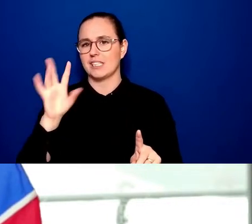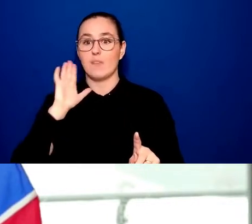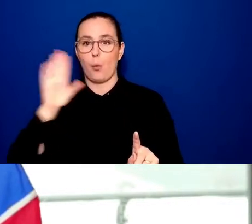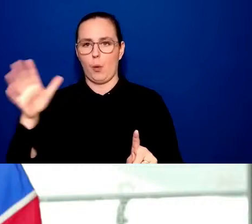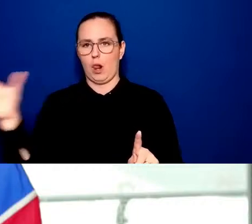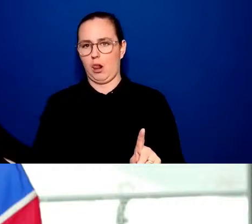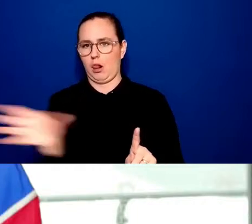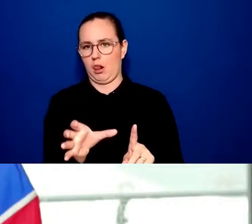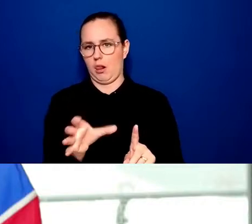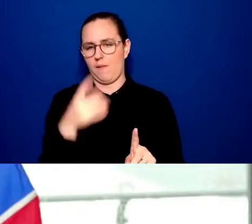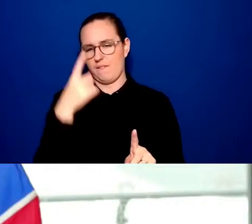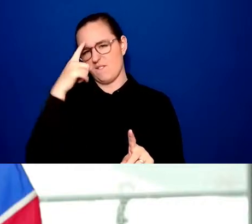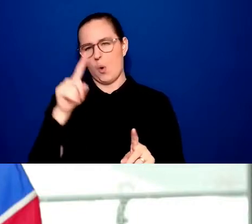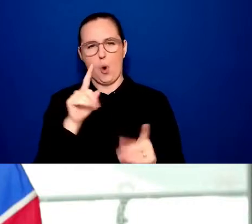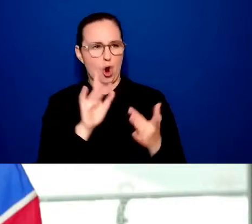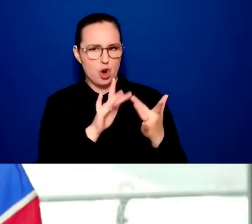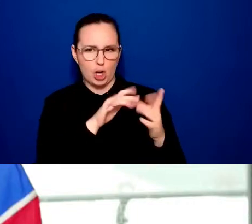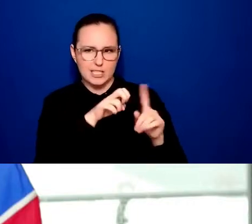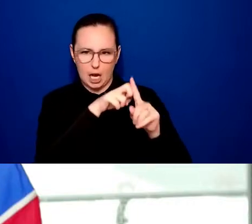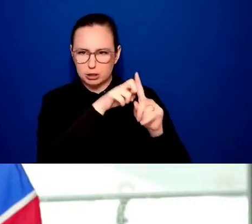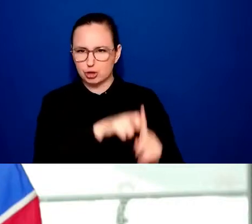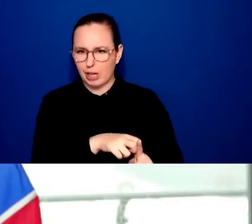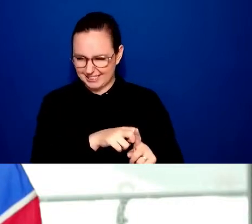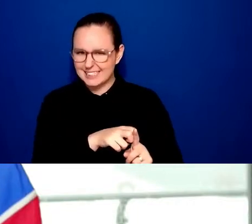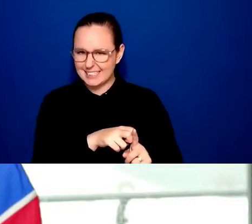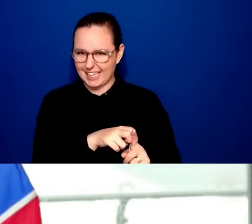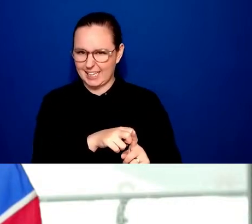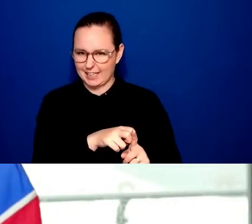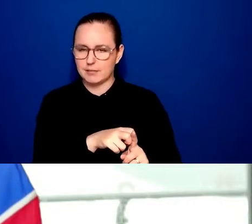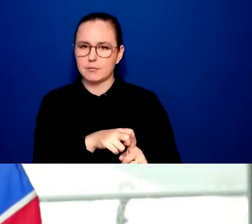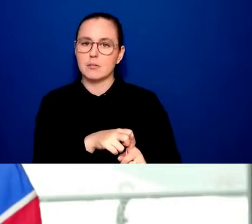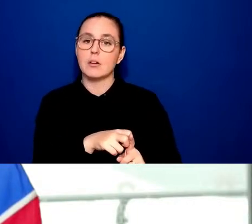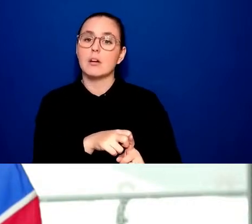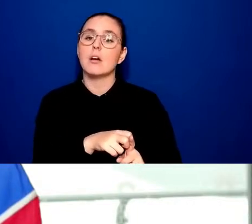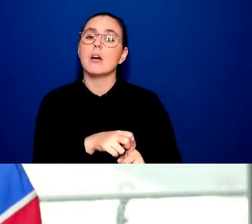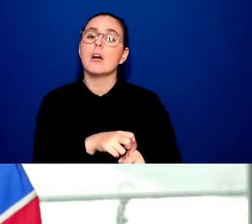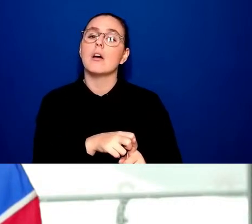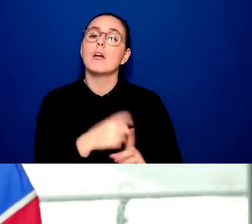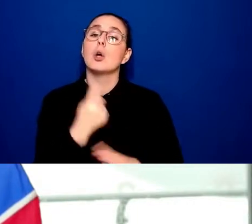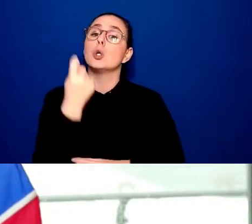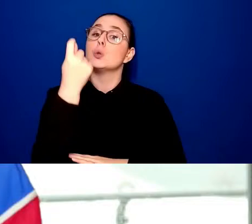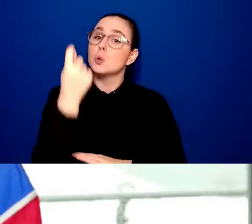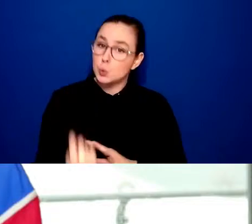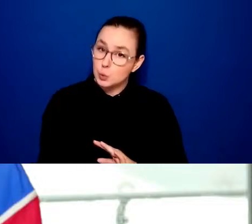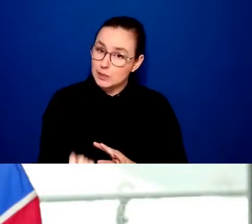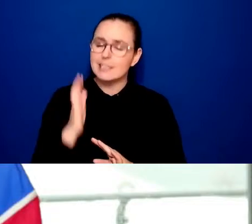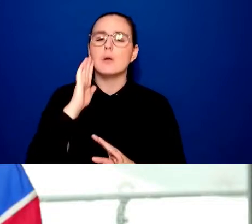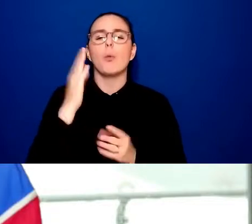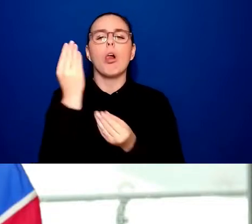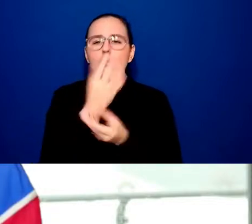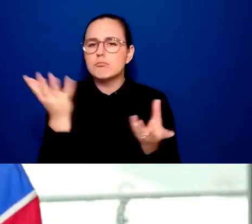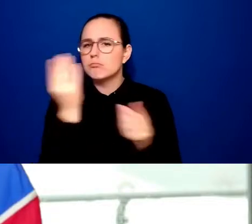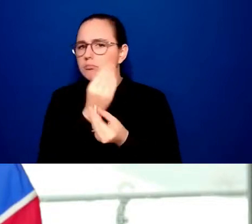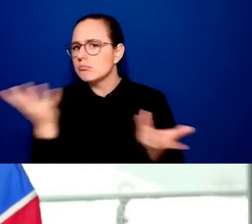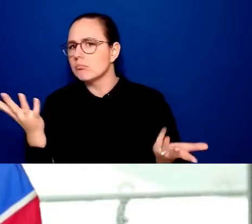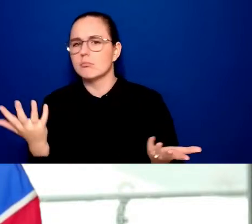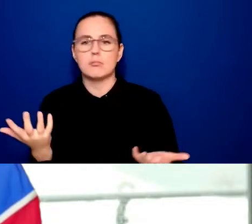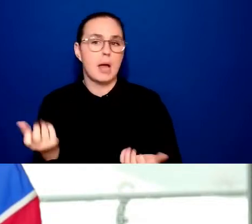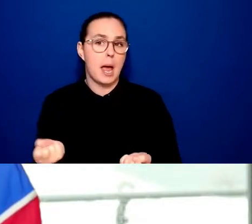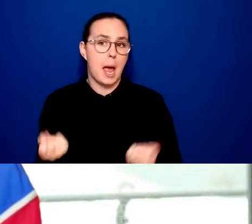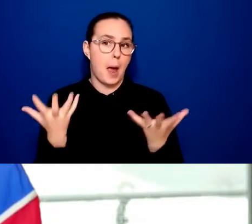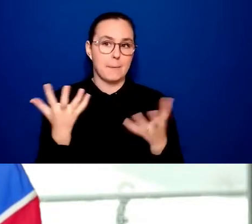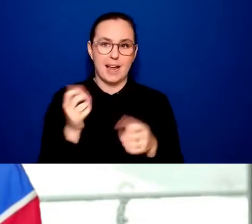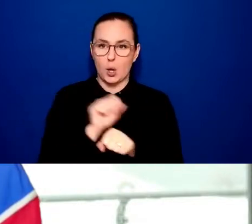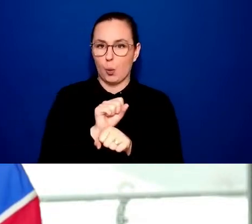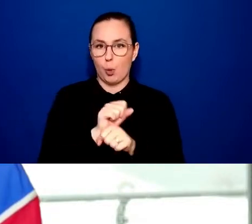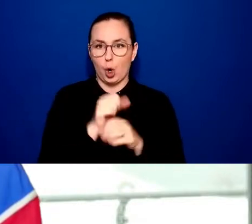be reporting on these numbers every Tuesday so that you'll have a continuing baseline of where we are in terms of contact tracing. But I think